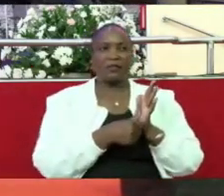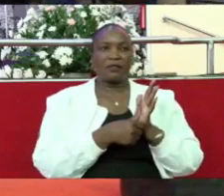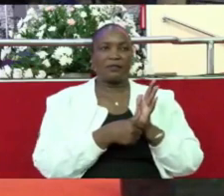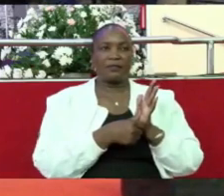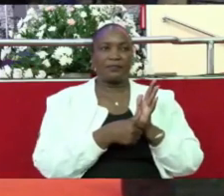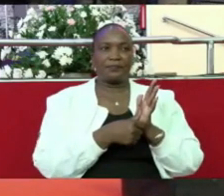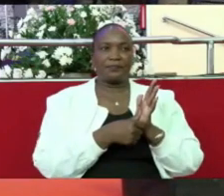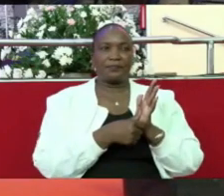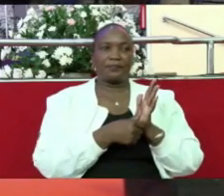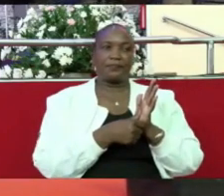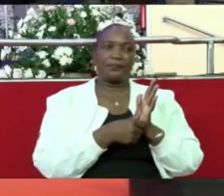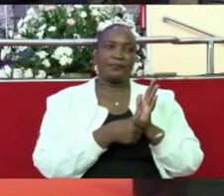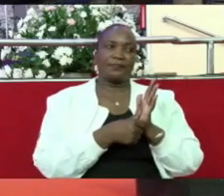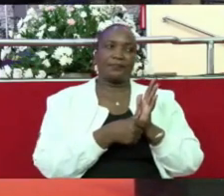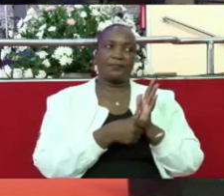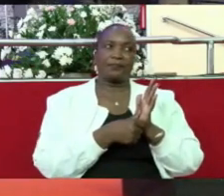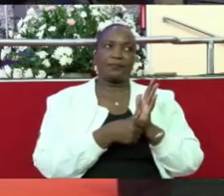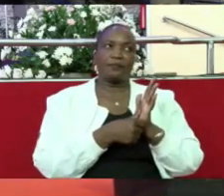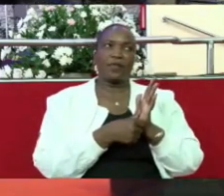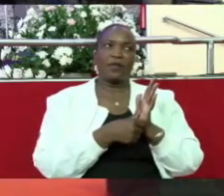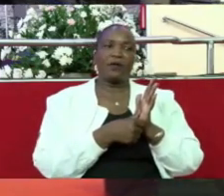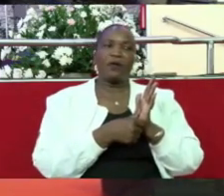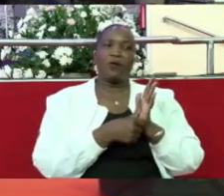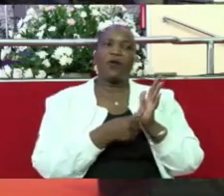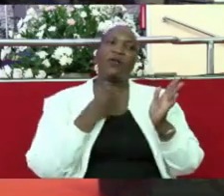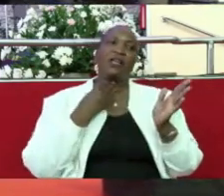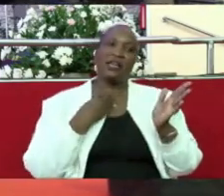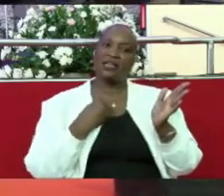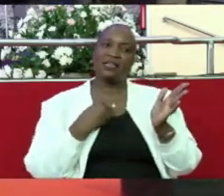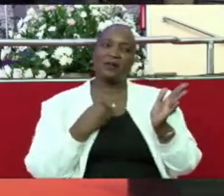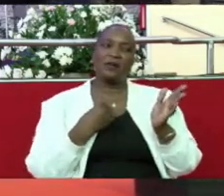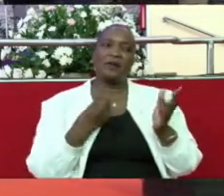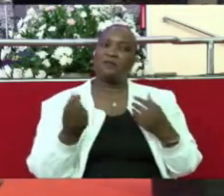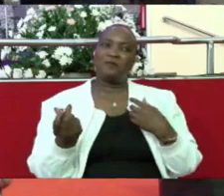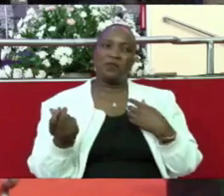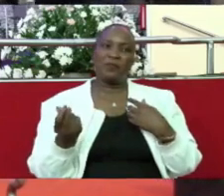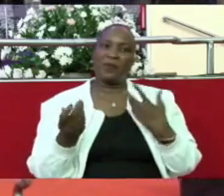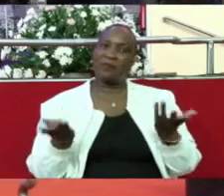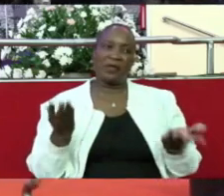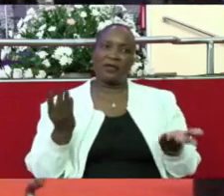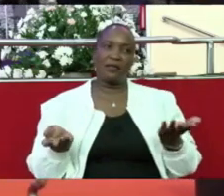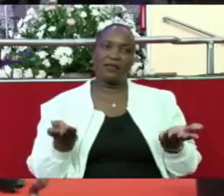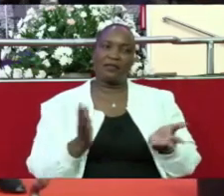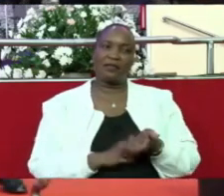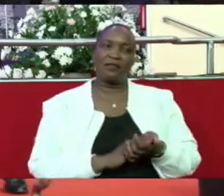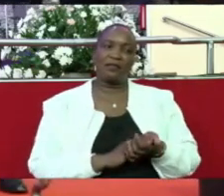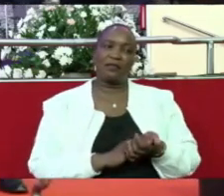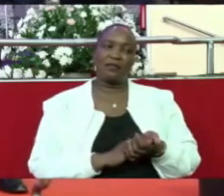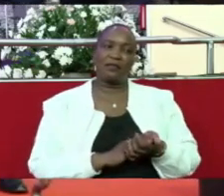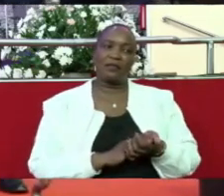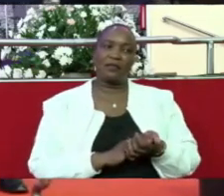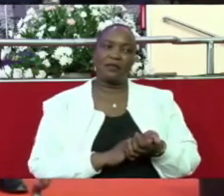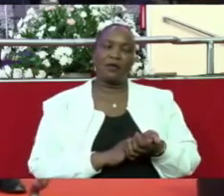When we feel want. Tunahitaji. The Bible is telling us but we do not war. Ya kwamba Biblia inatuambia